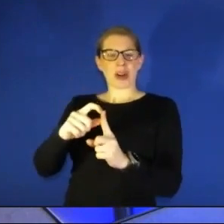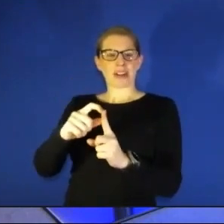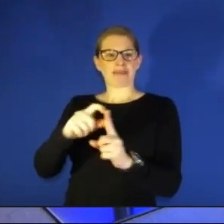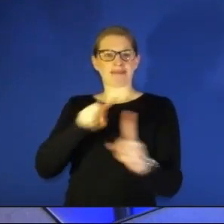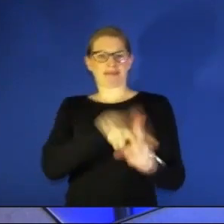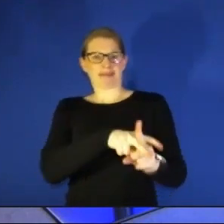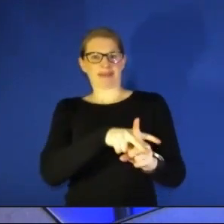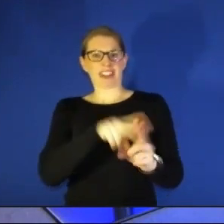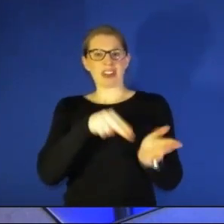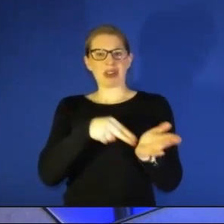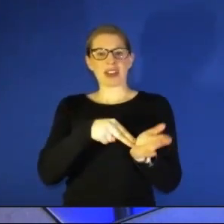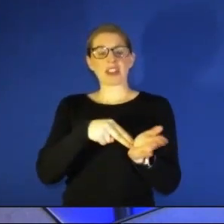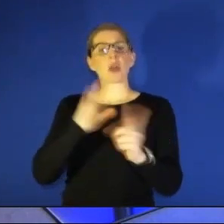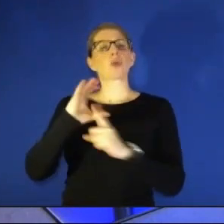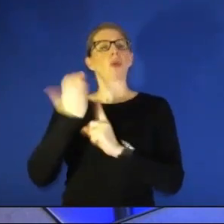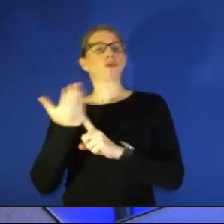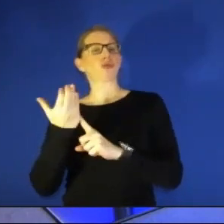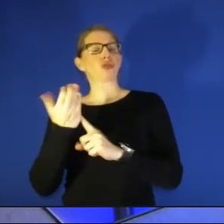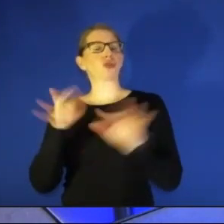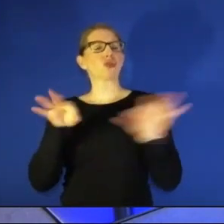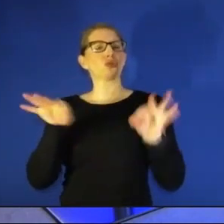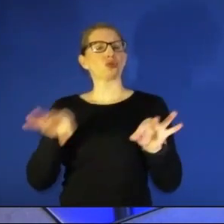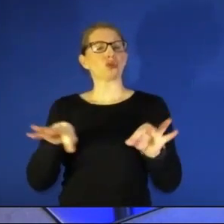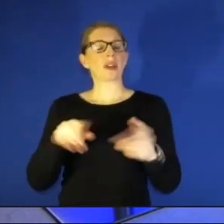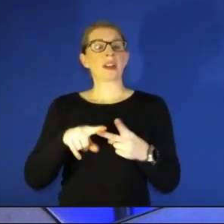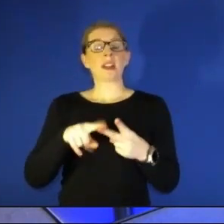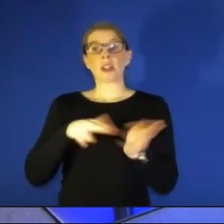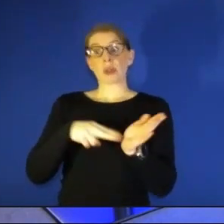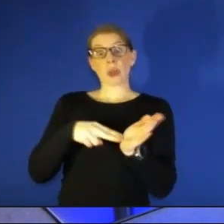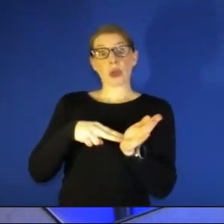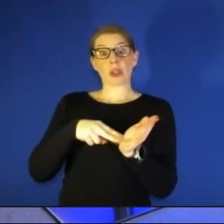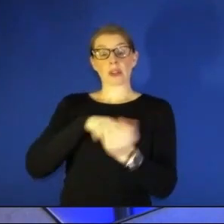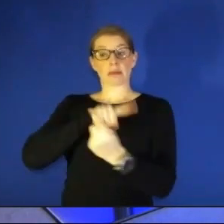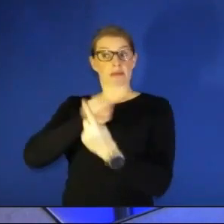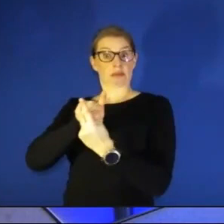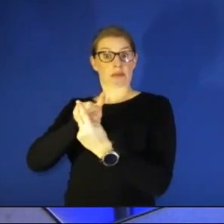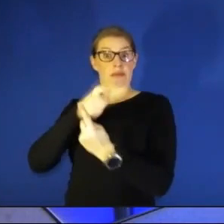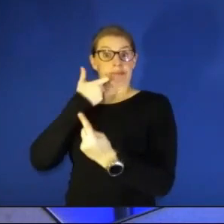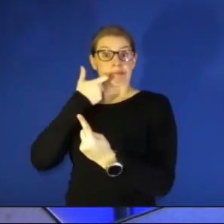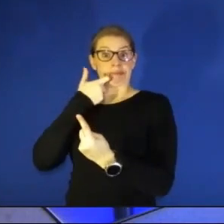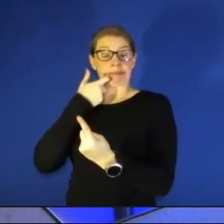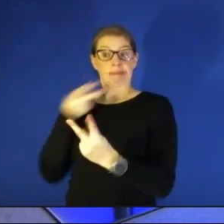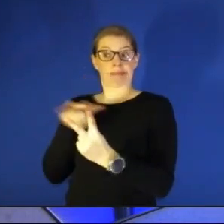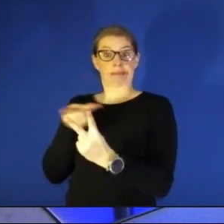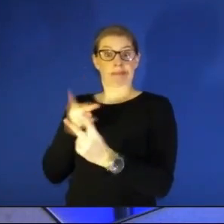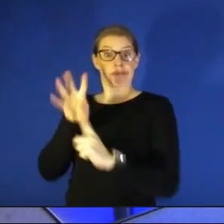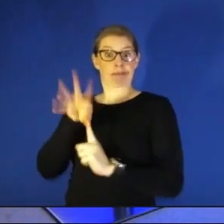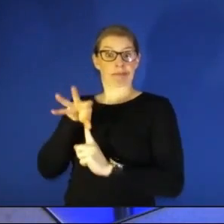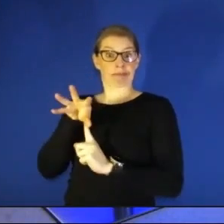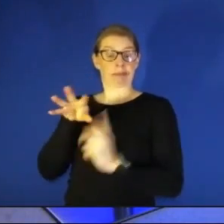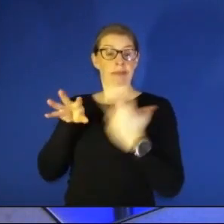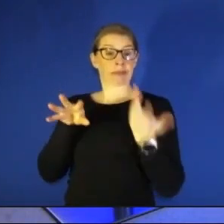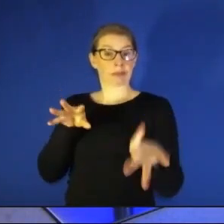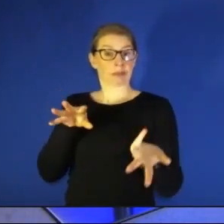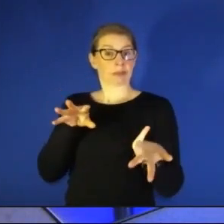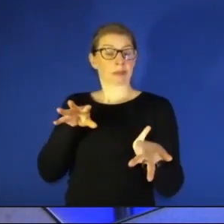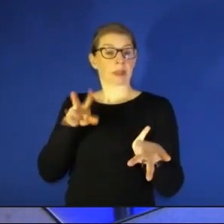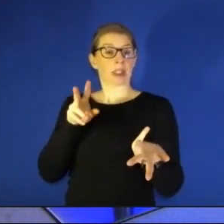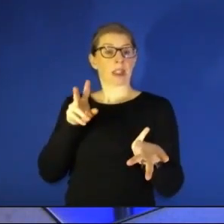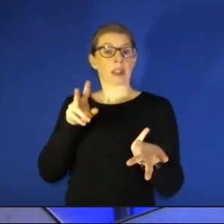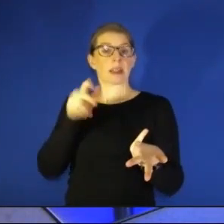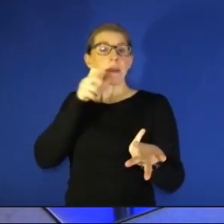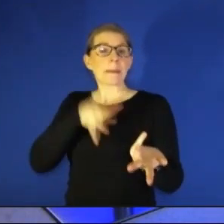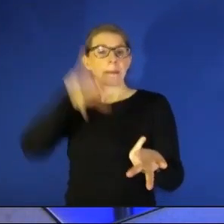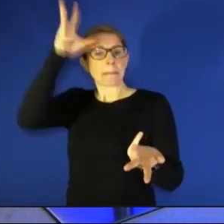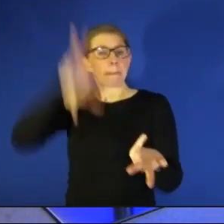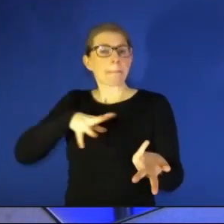about the culture, and when you see the nurses that we just spoke to, tell us a little bit about the nurses, the men and women that care for our